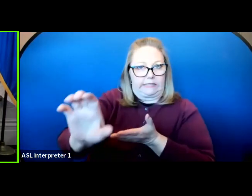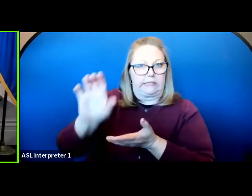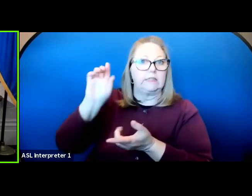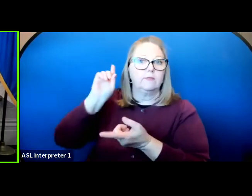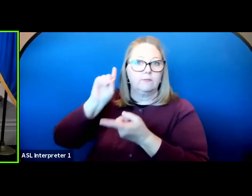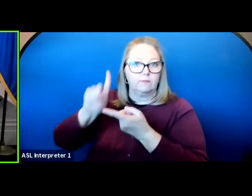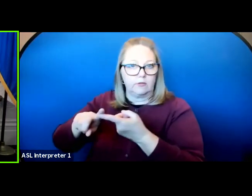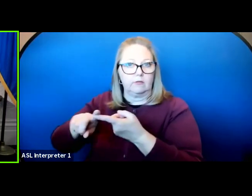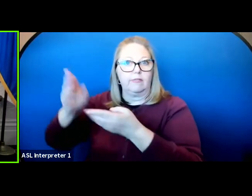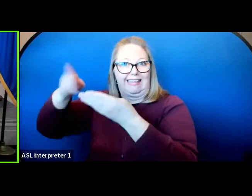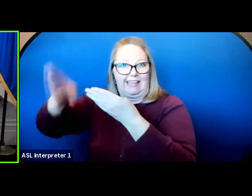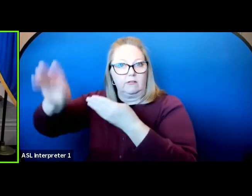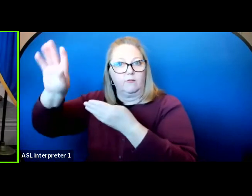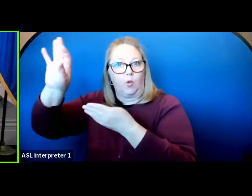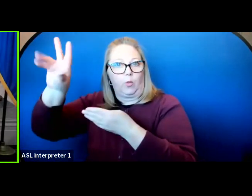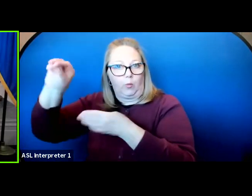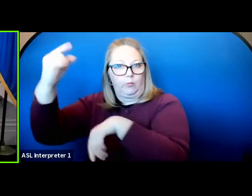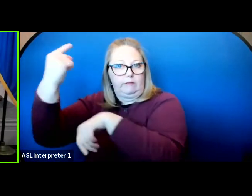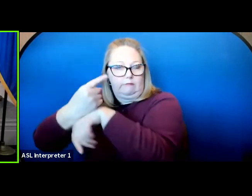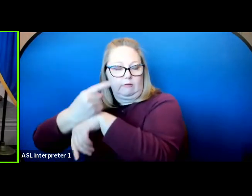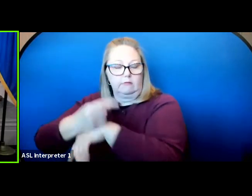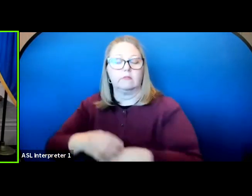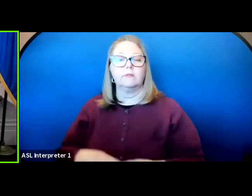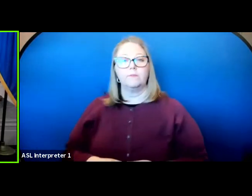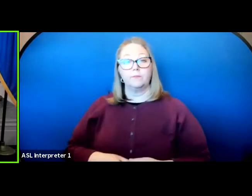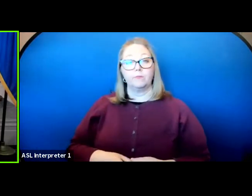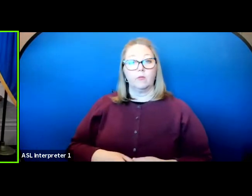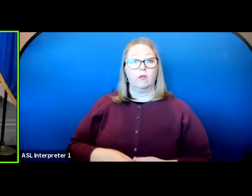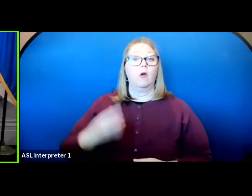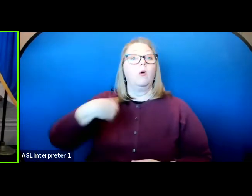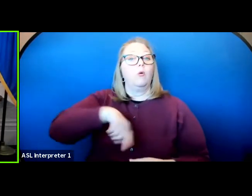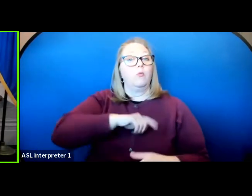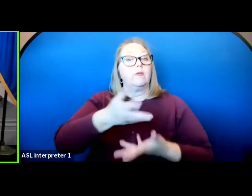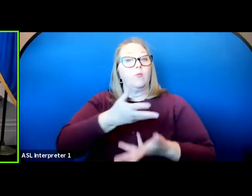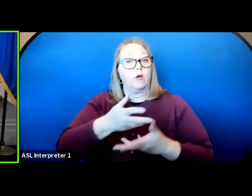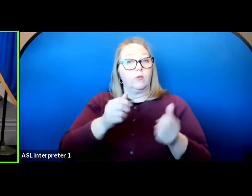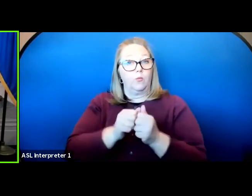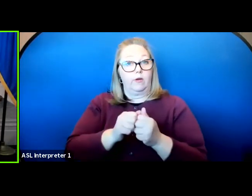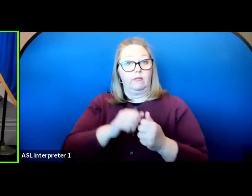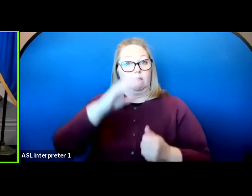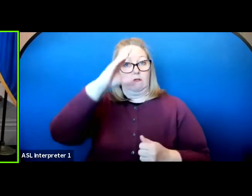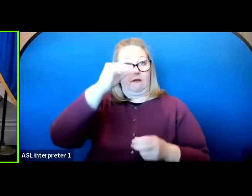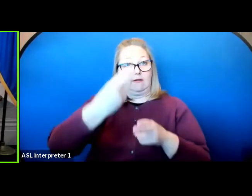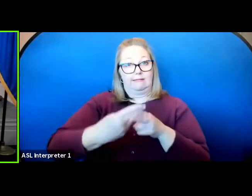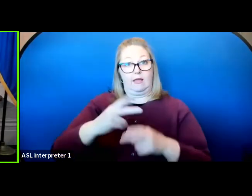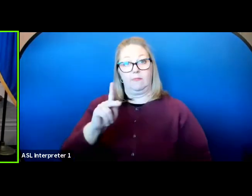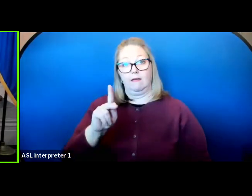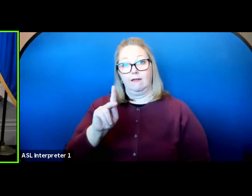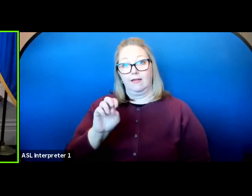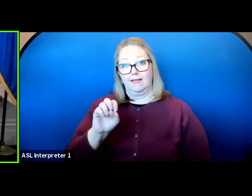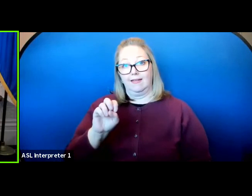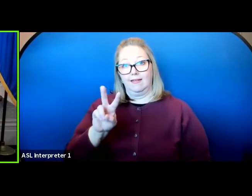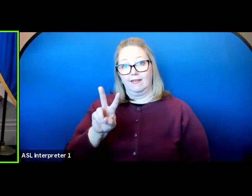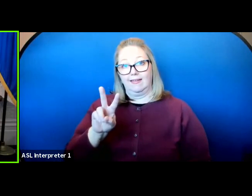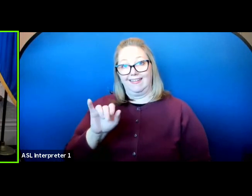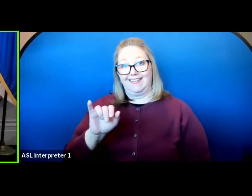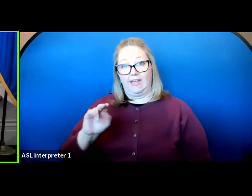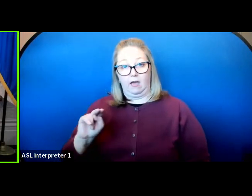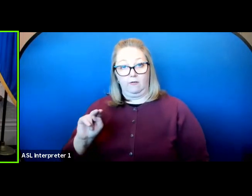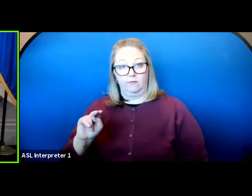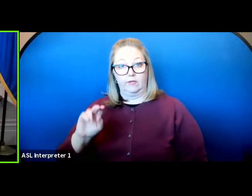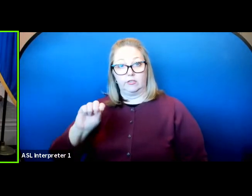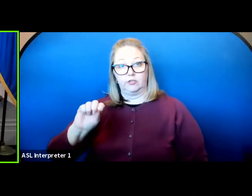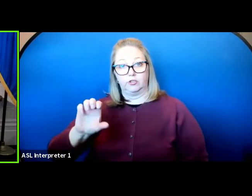County. We have worked collaboratively with Clark County, where 72% of all state evictions are handled in one court.